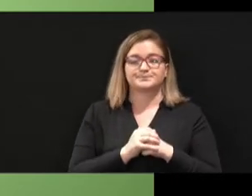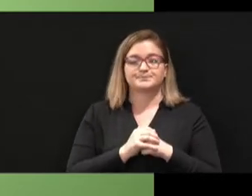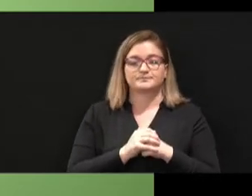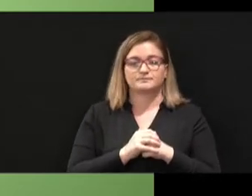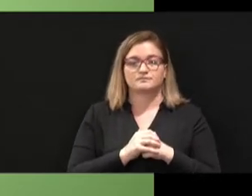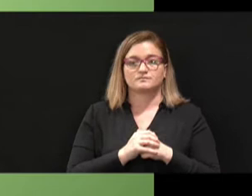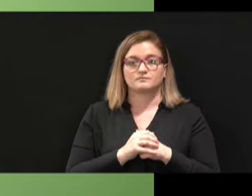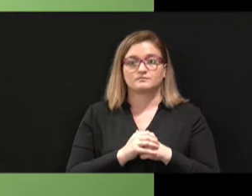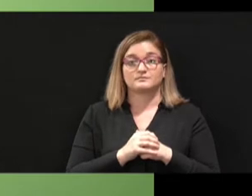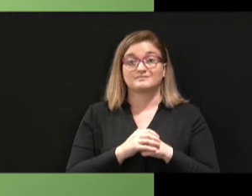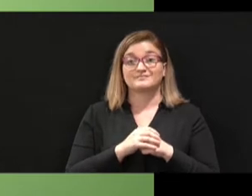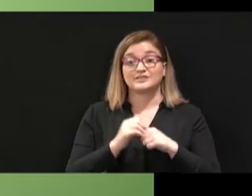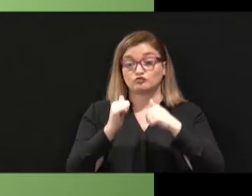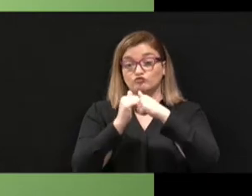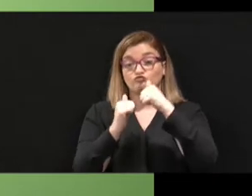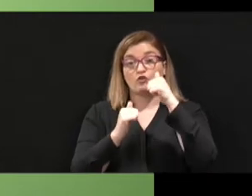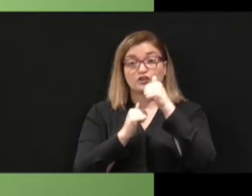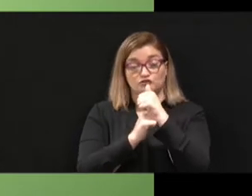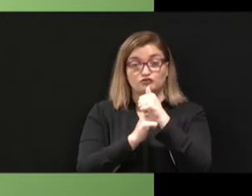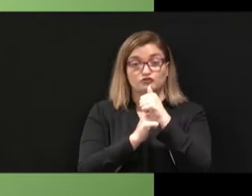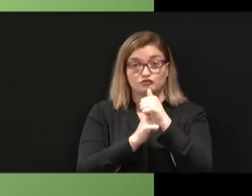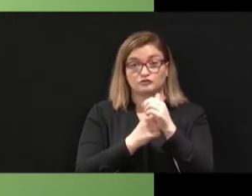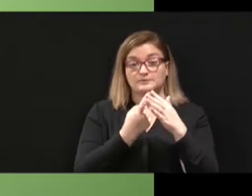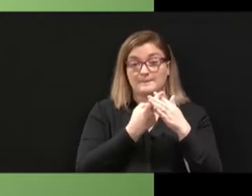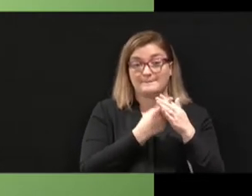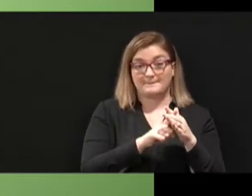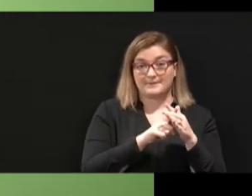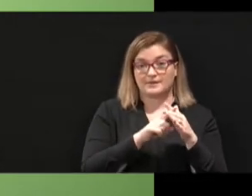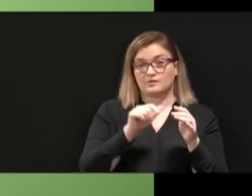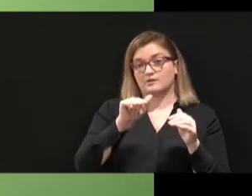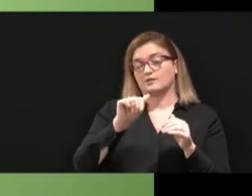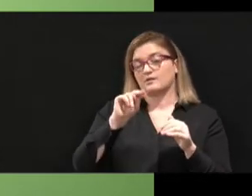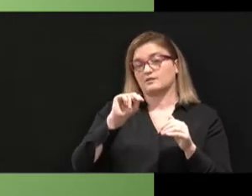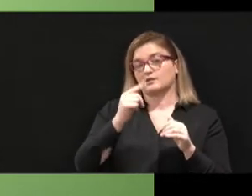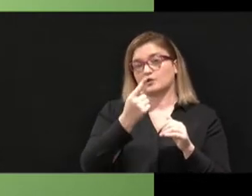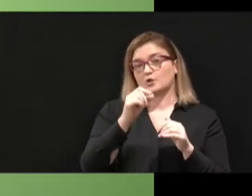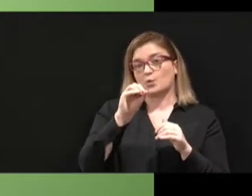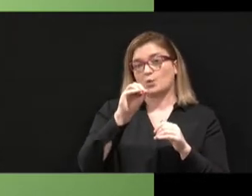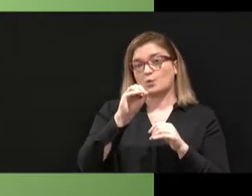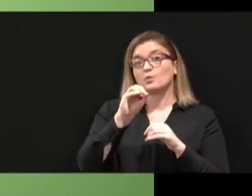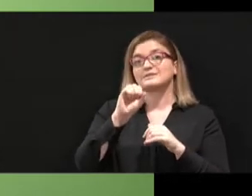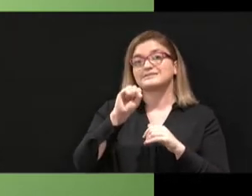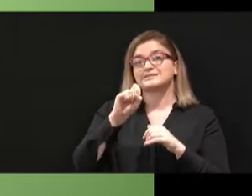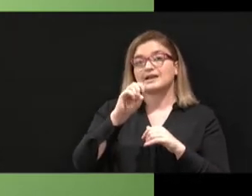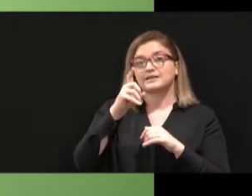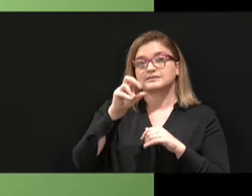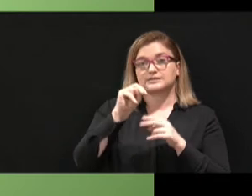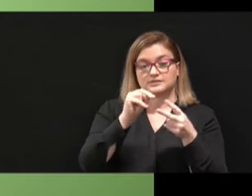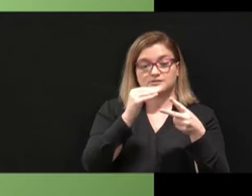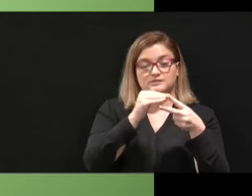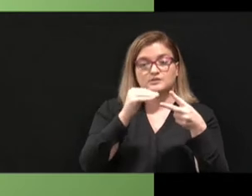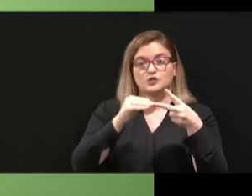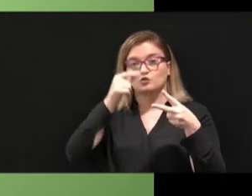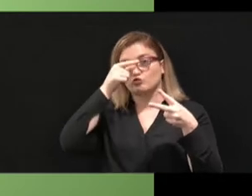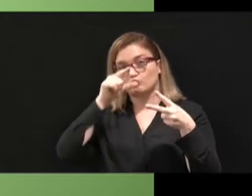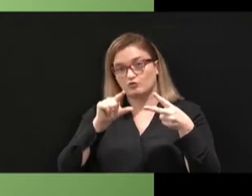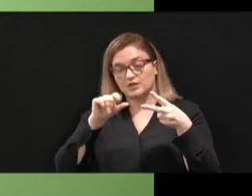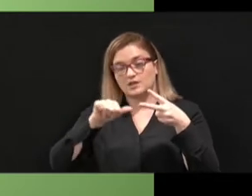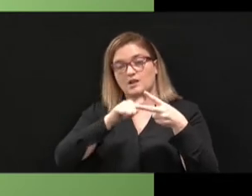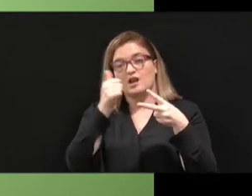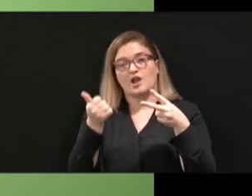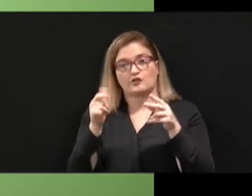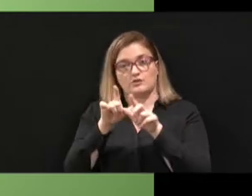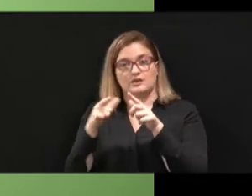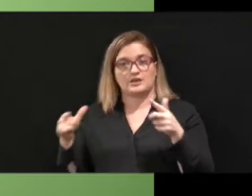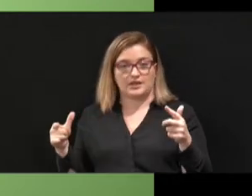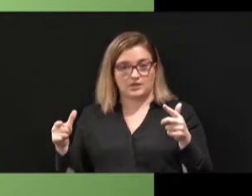It's structured. We begin with the Anglo-Saxon layer of reading, and then we move on to Greek and language, and then other languages. And